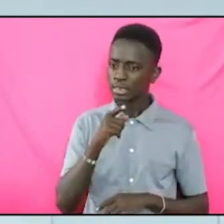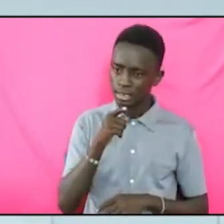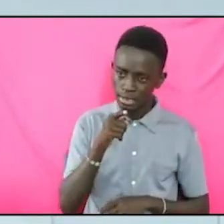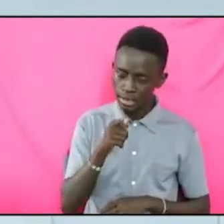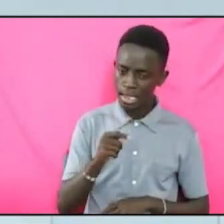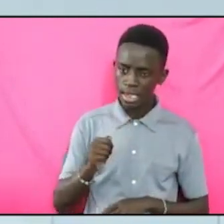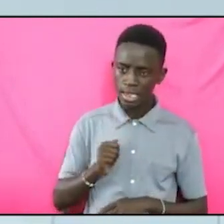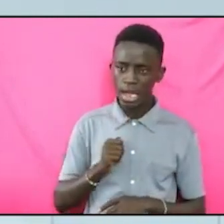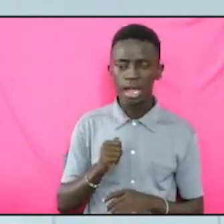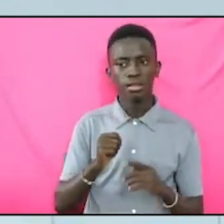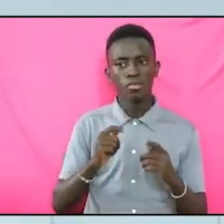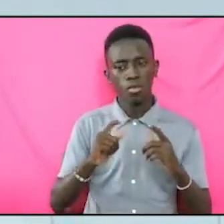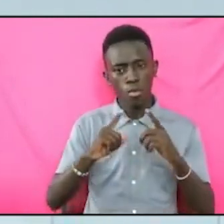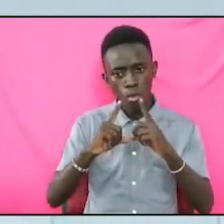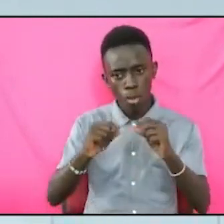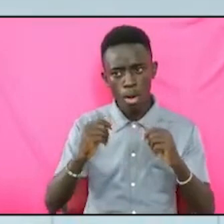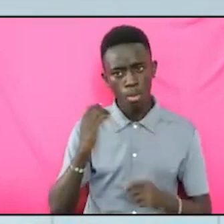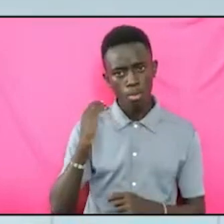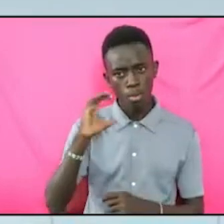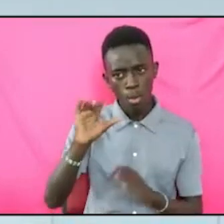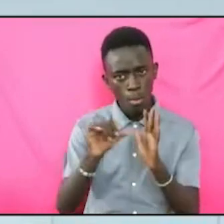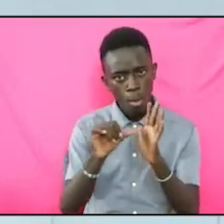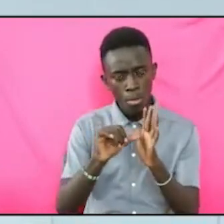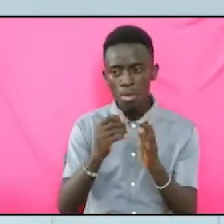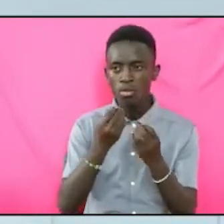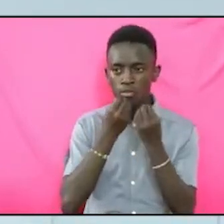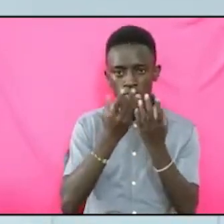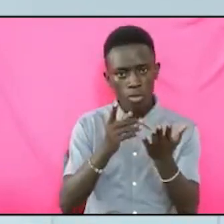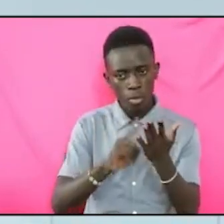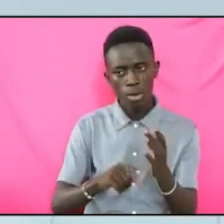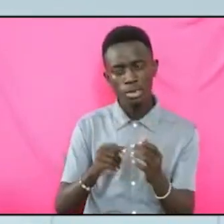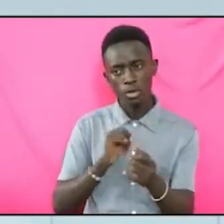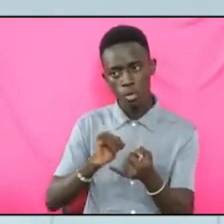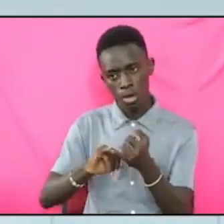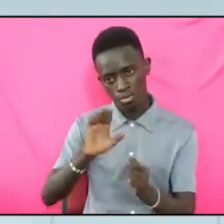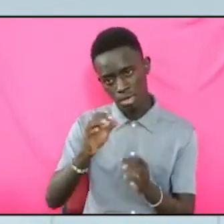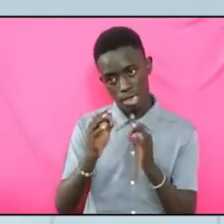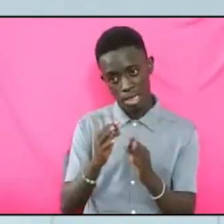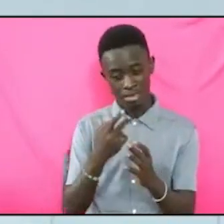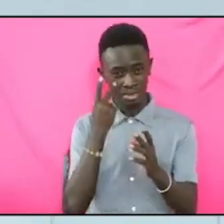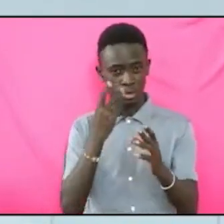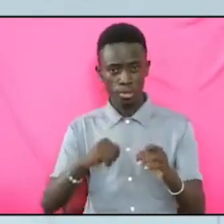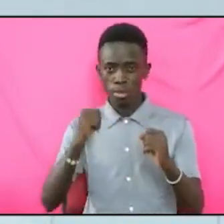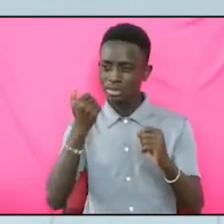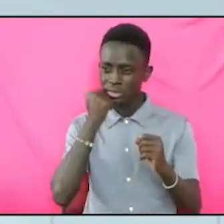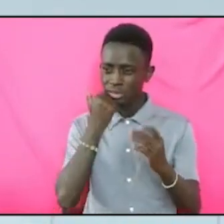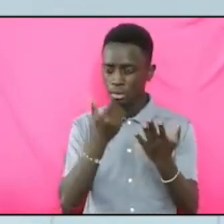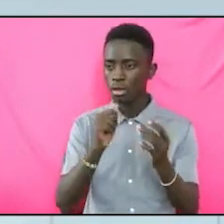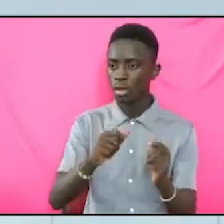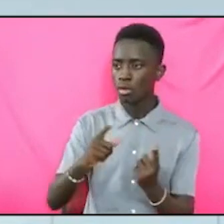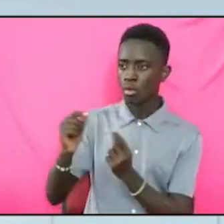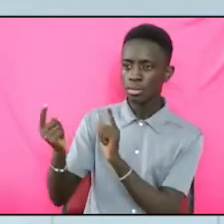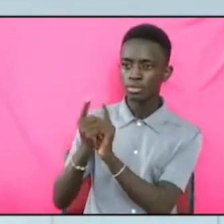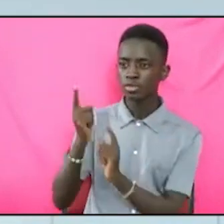where help could be found. She says, if only my master would go see the prophet. Why go and see the